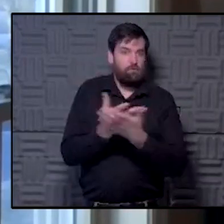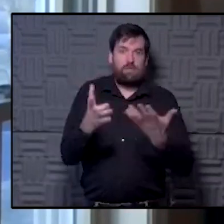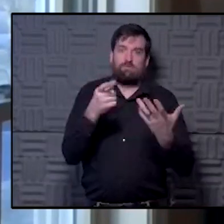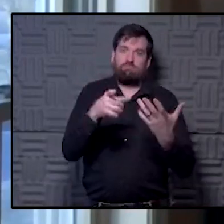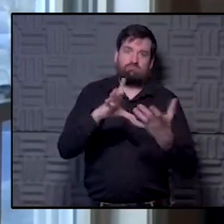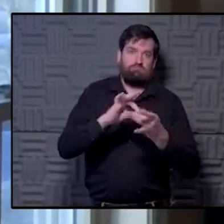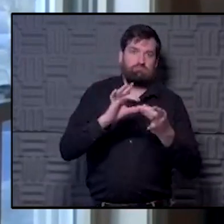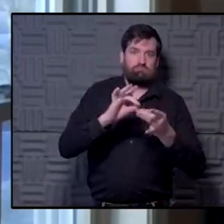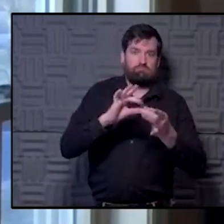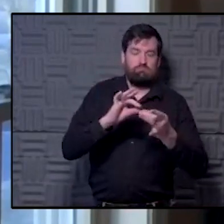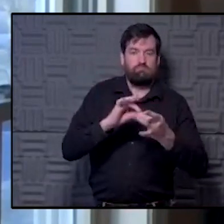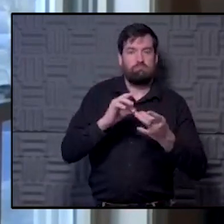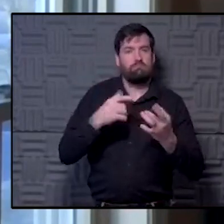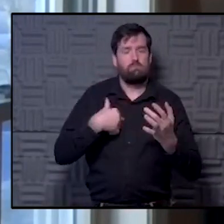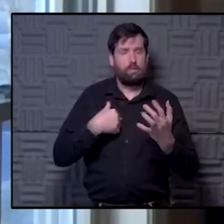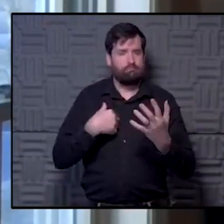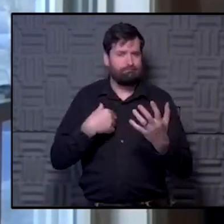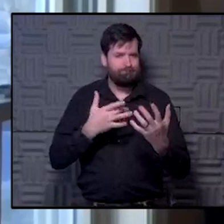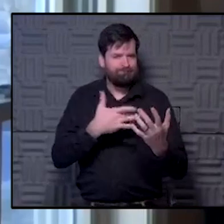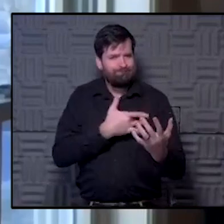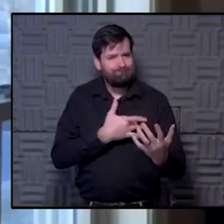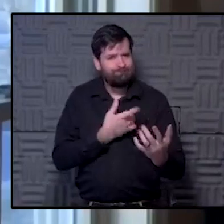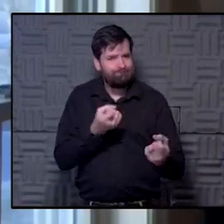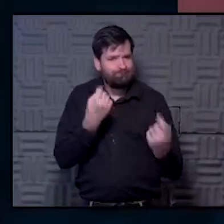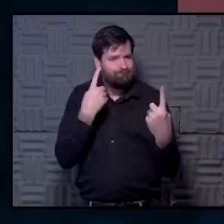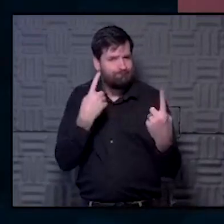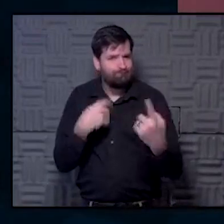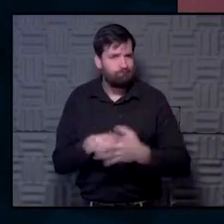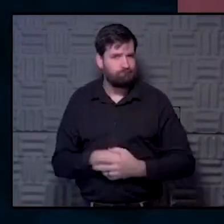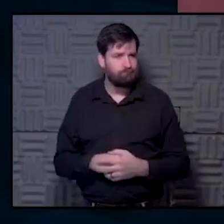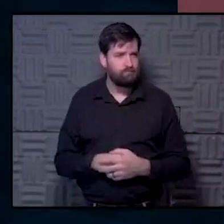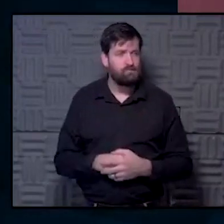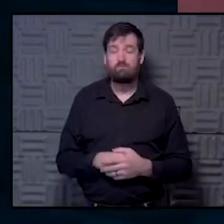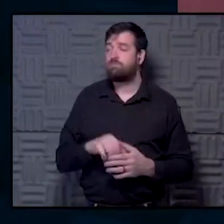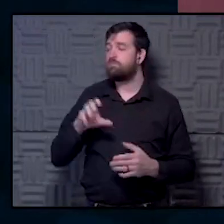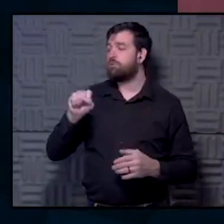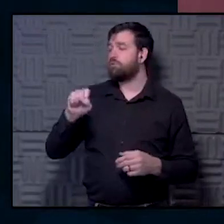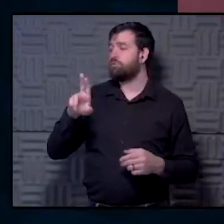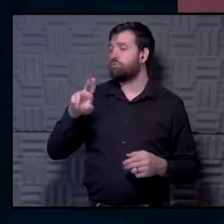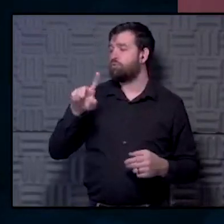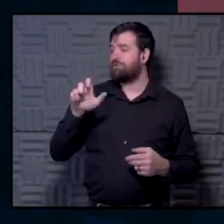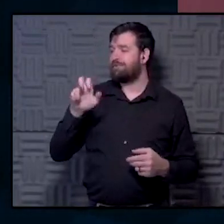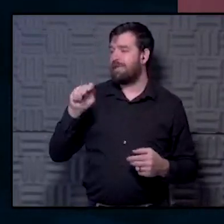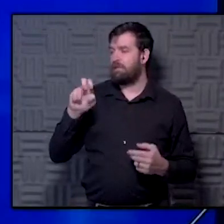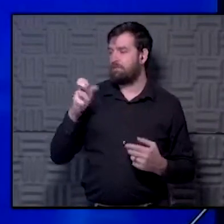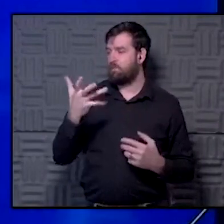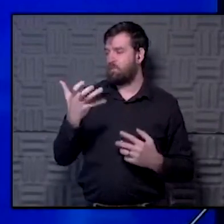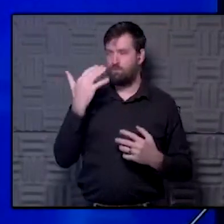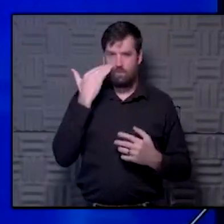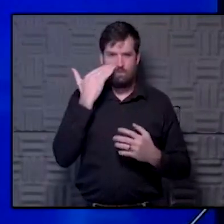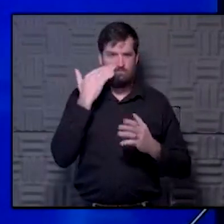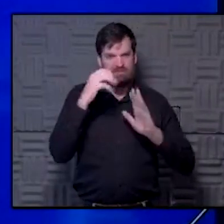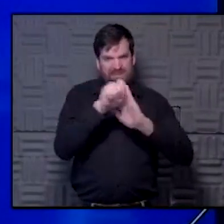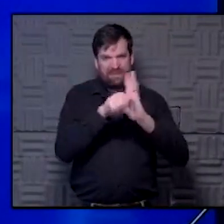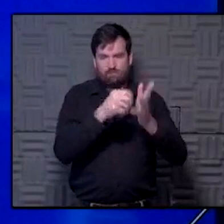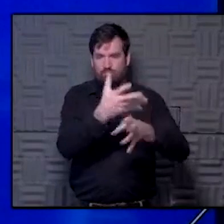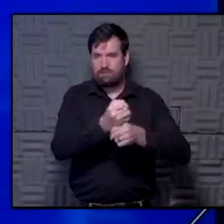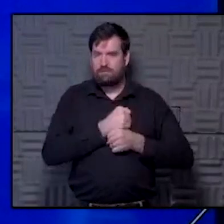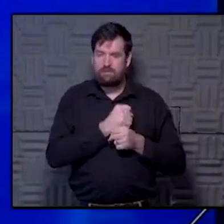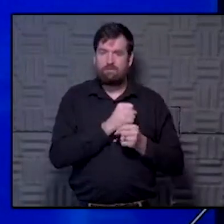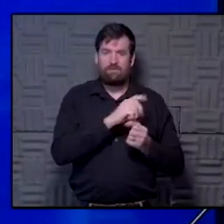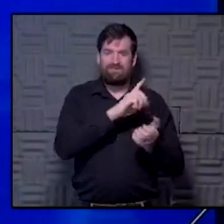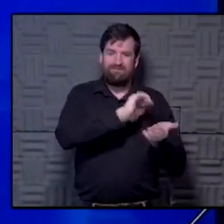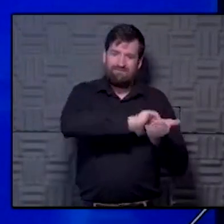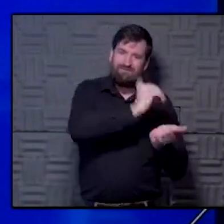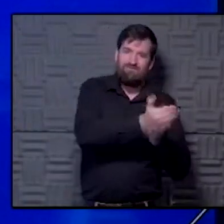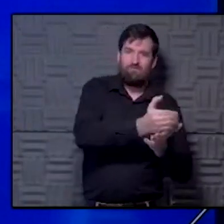and empathize with your situation. Suzanne wants to know, since the states are receiving vaccine based on